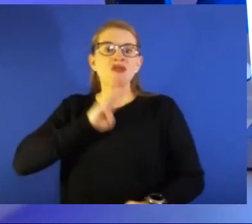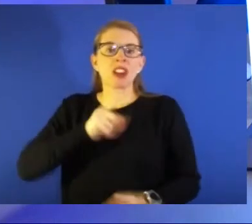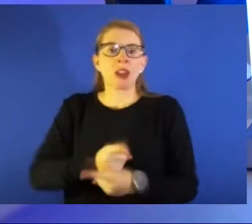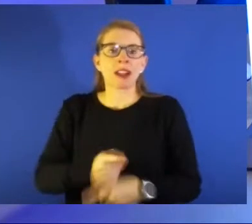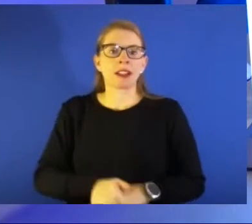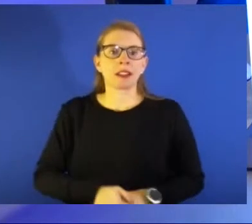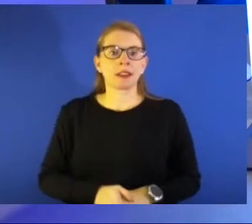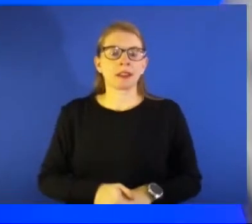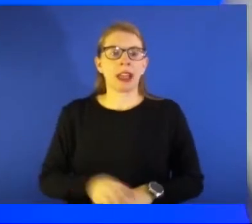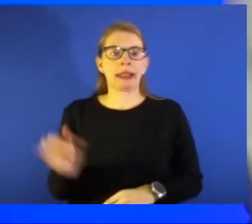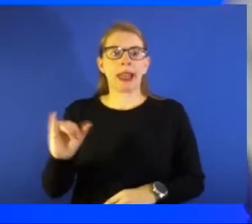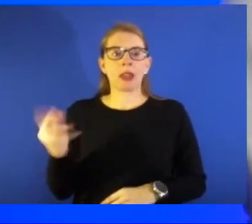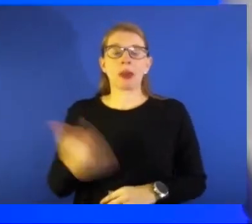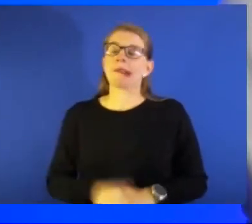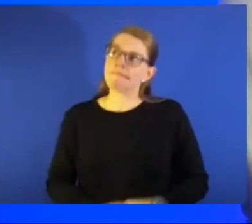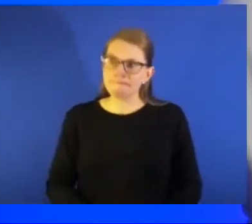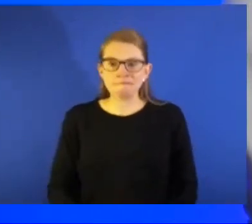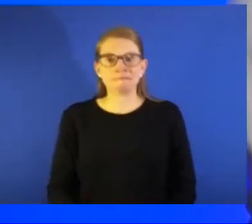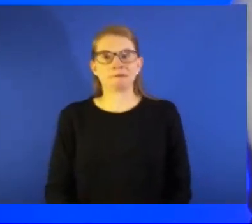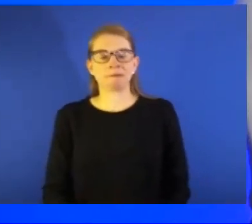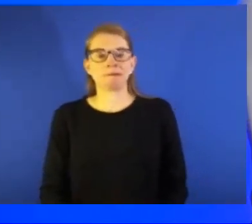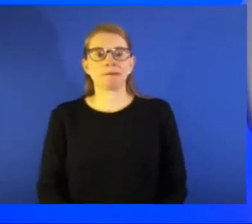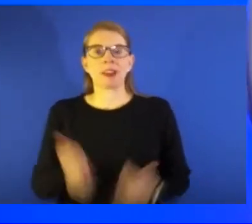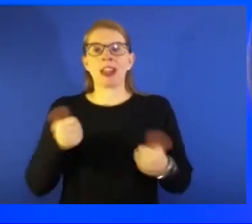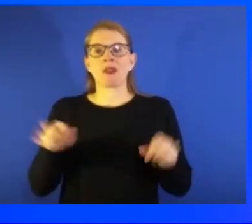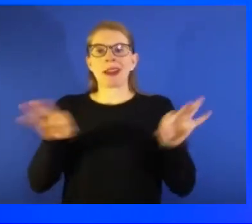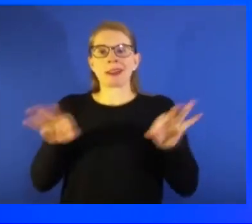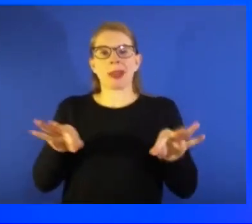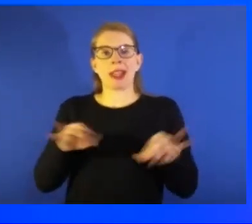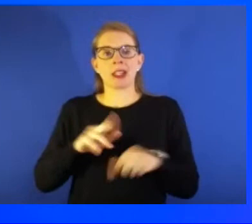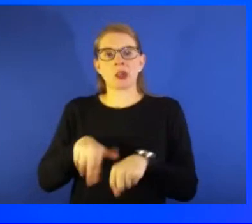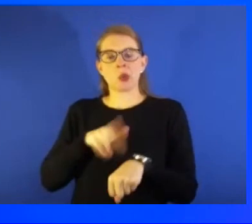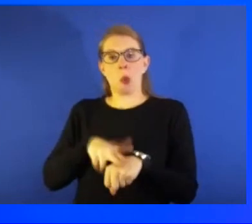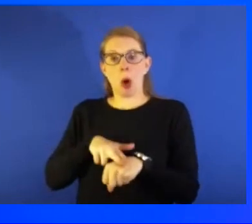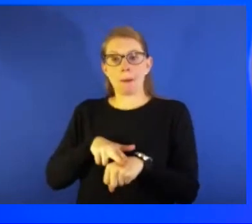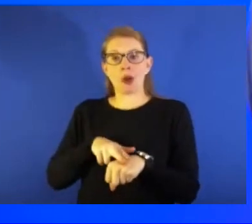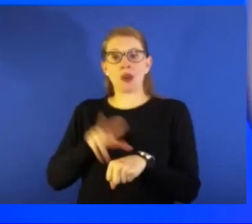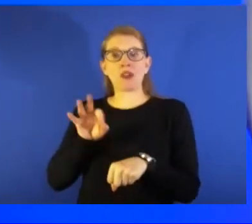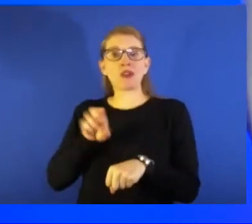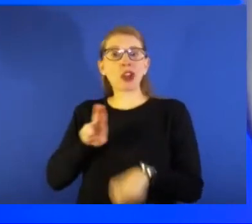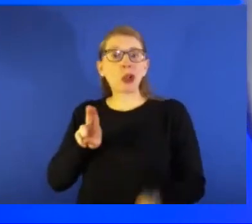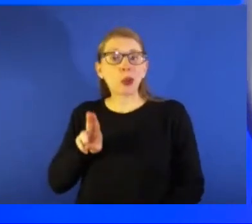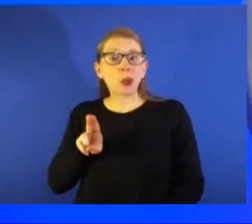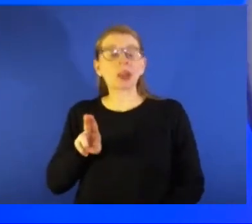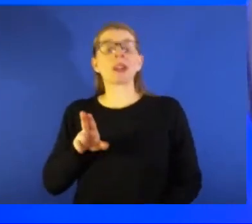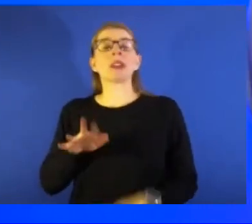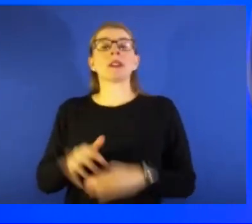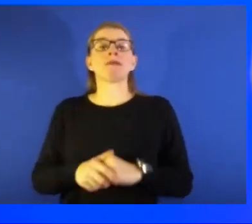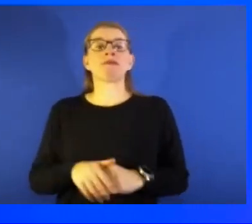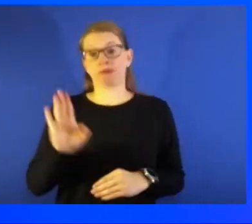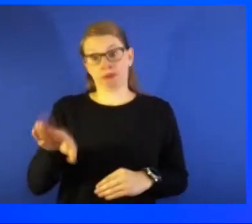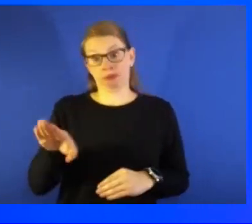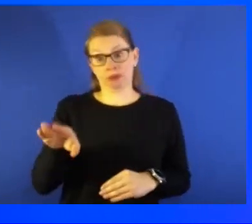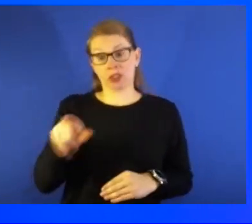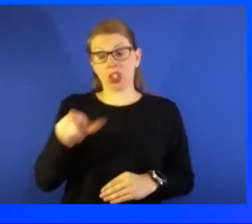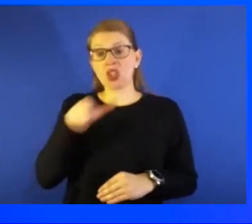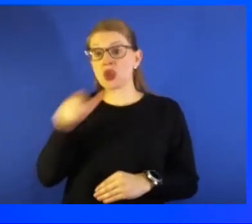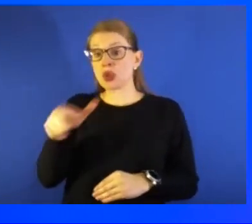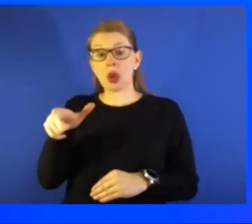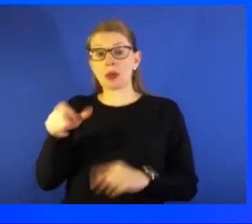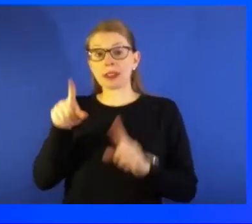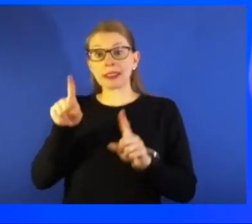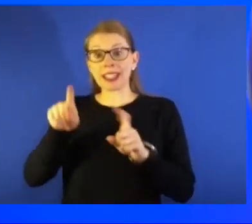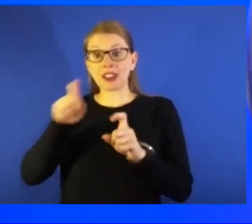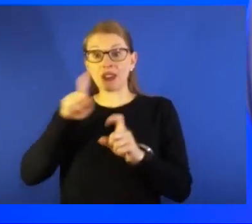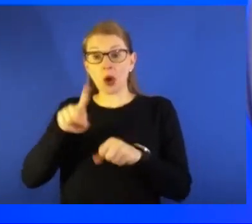I try to explain to them just the normal flu. And I said, you don't get tested for the regular flu, do you?